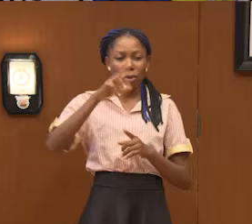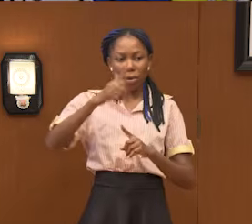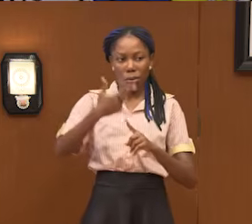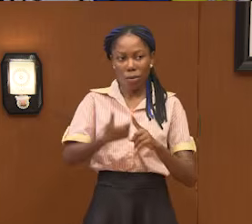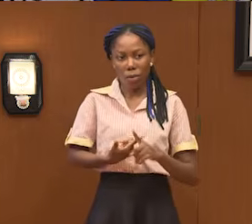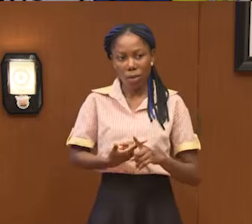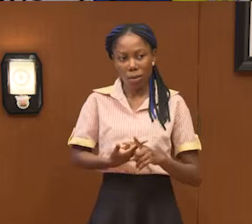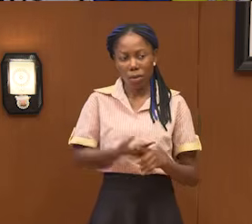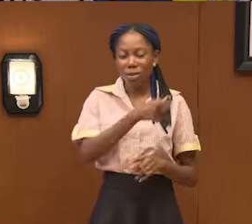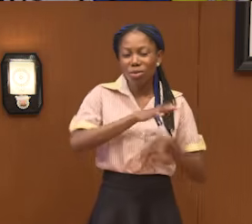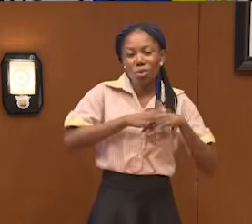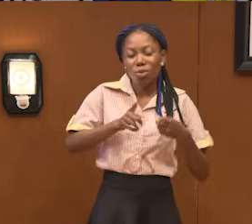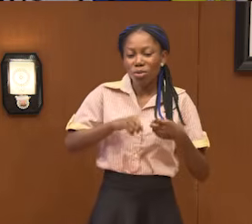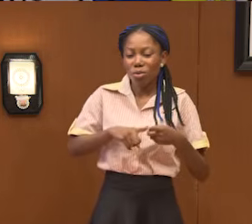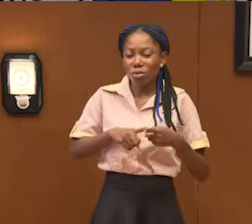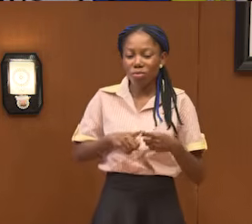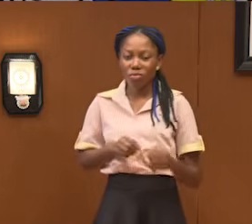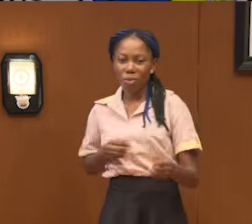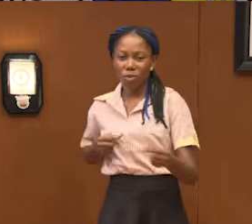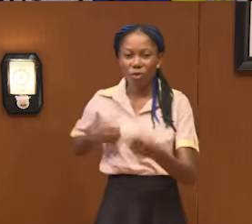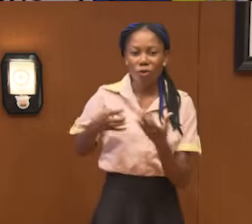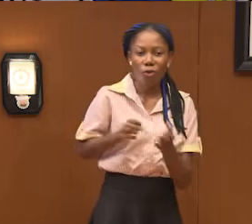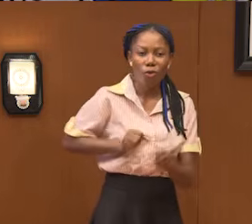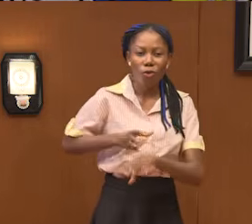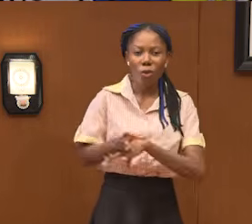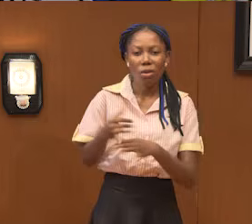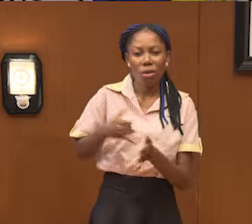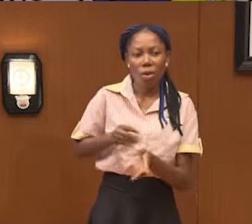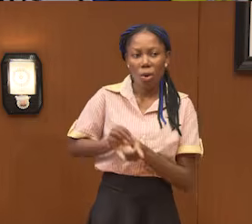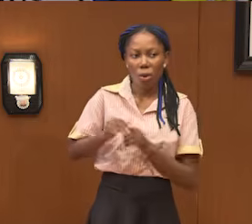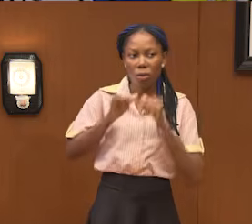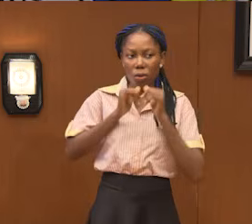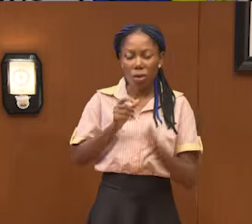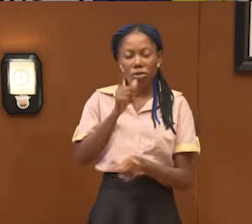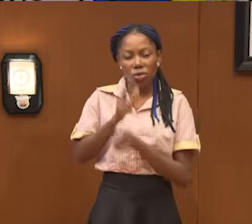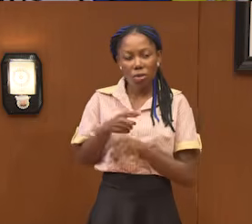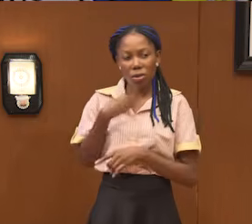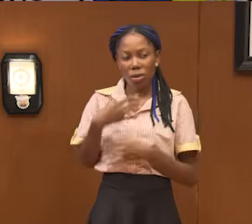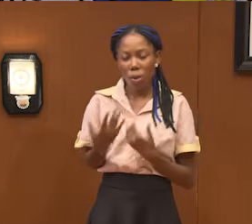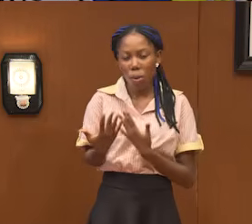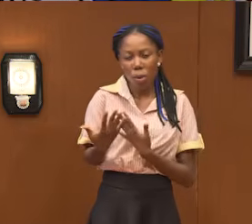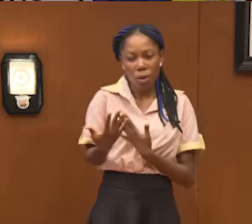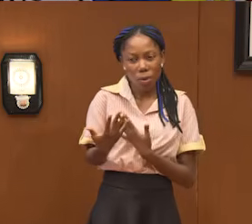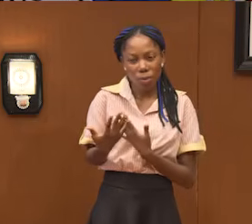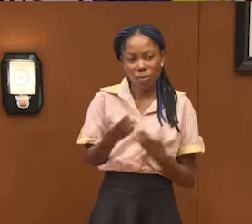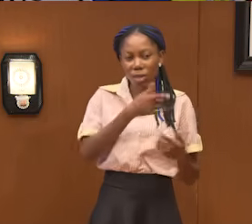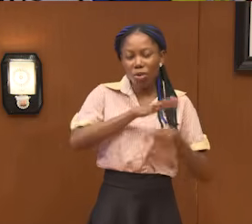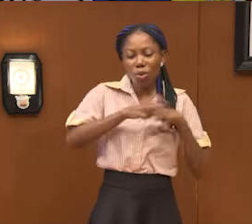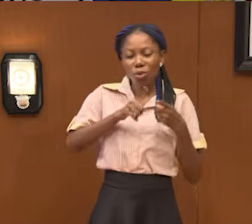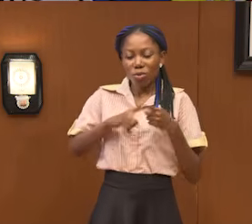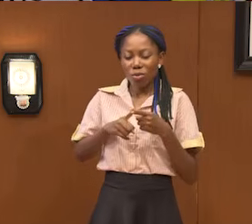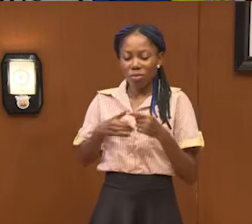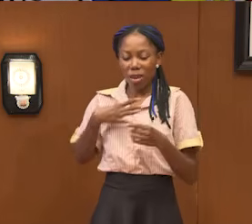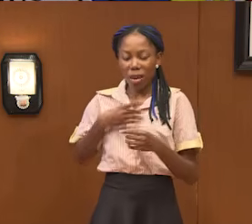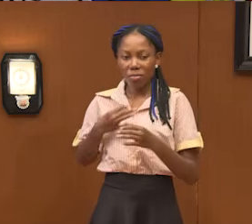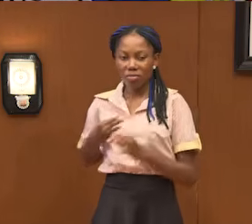I don't want to go there for now. Do you understand? Let's see how it goes because I don't want to further dig